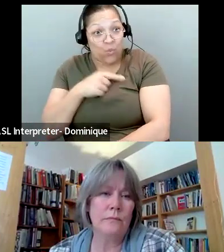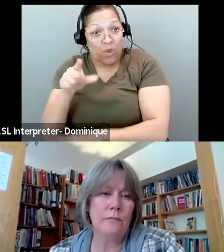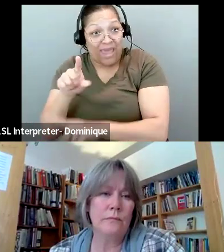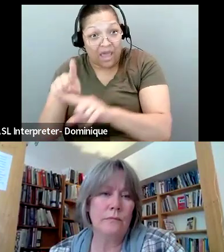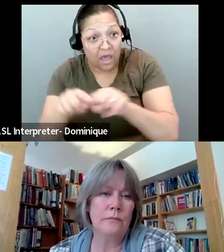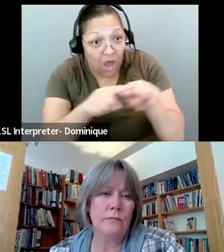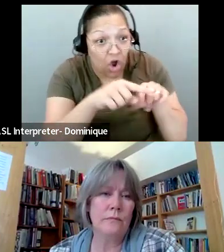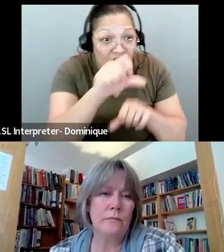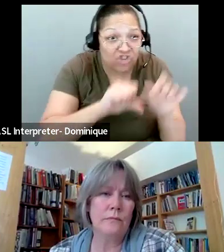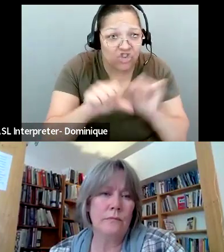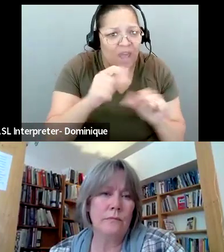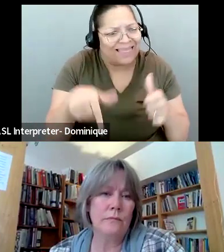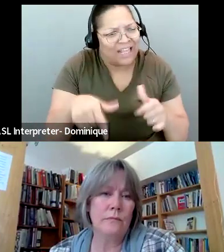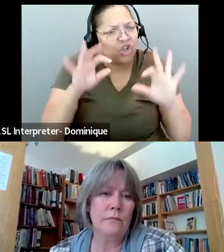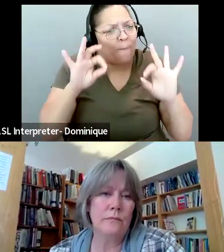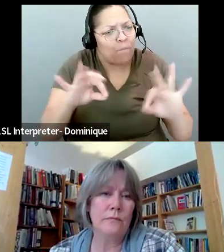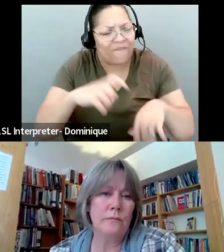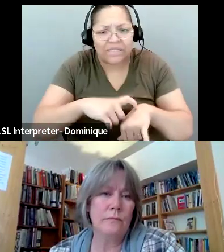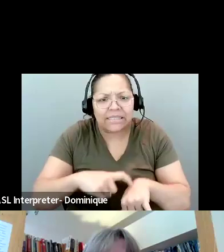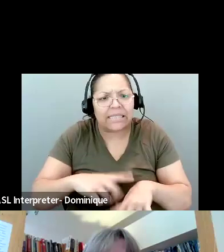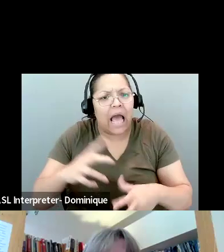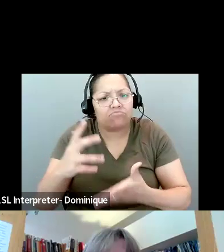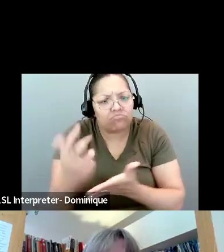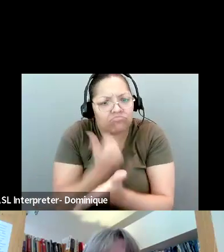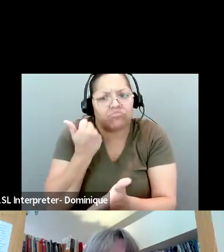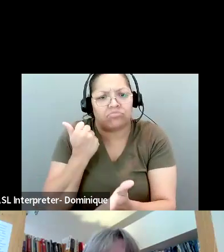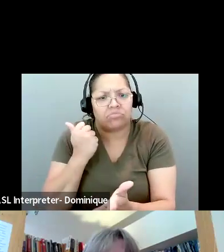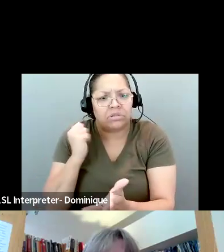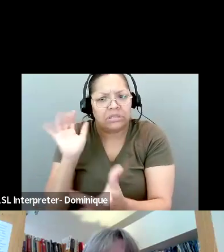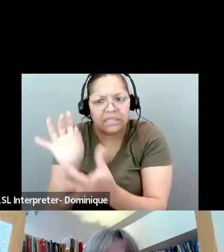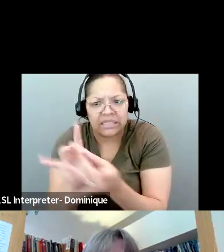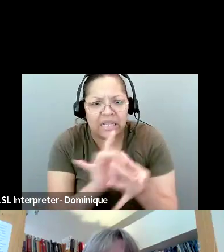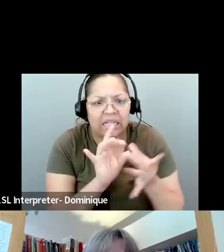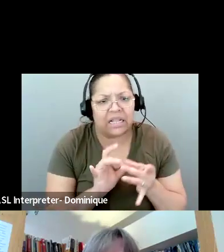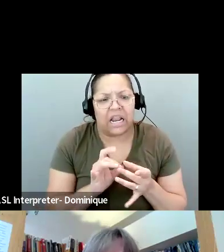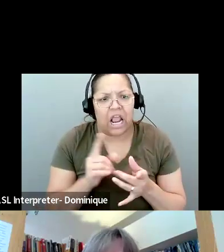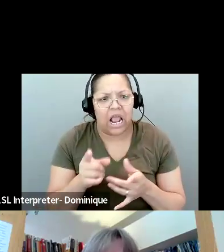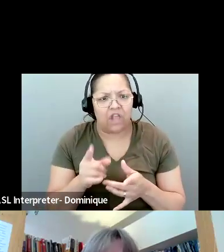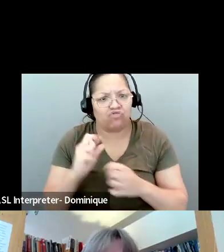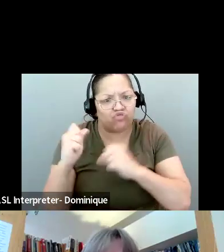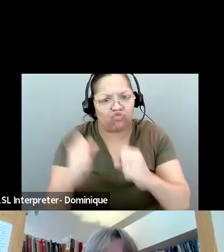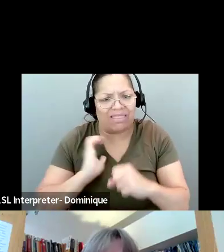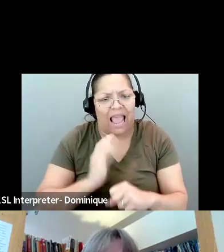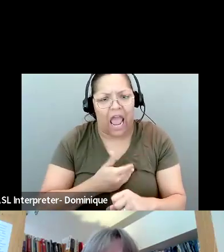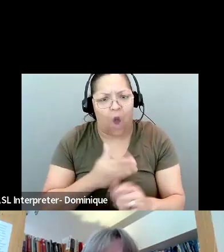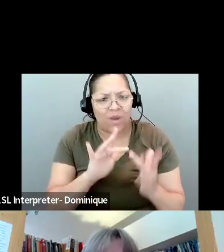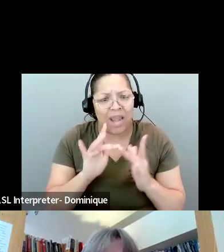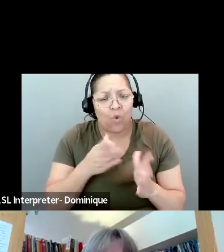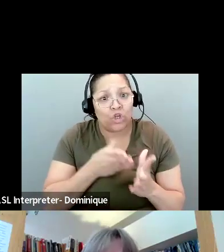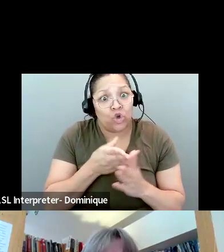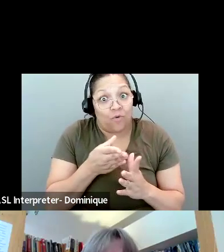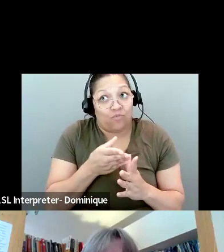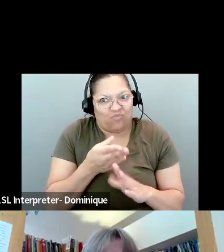is a perfect time. Let's reconnect, re-strengthen our networks during the conference and do this.